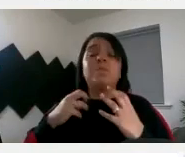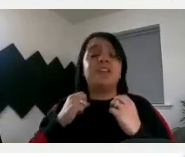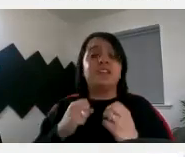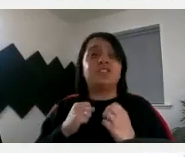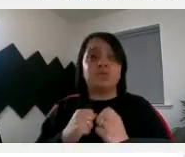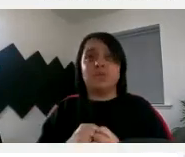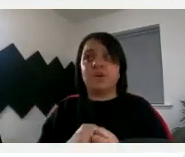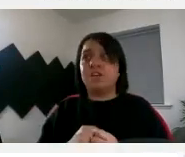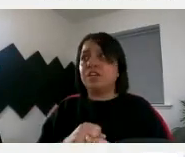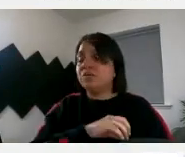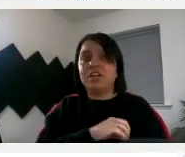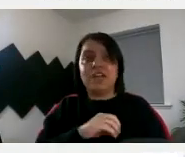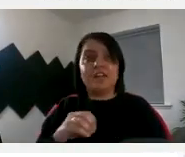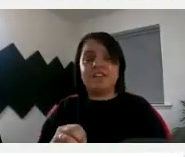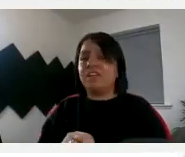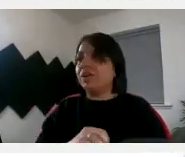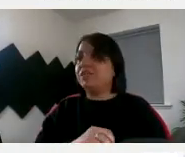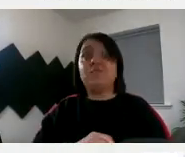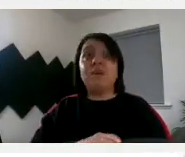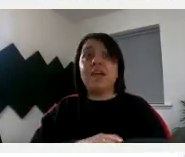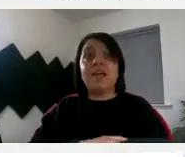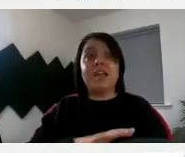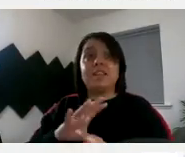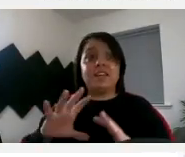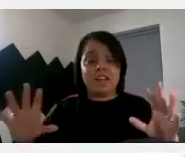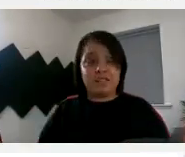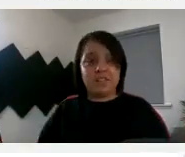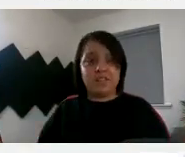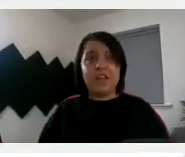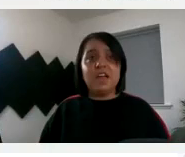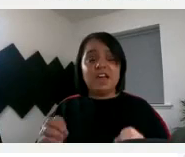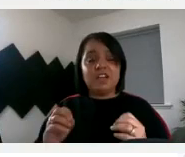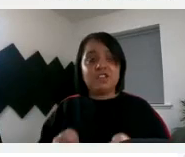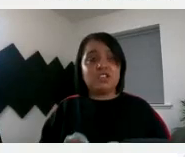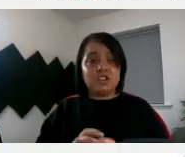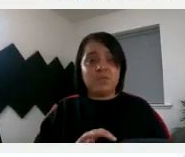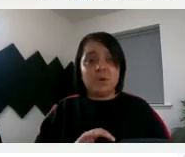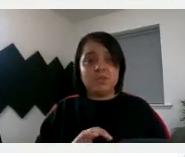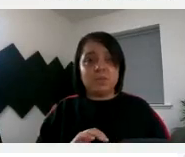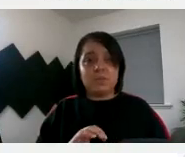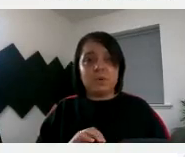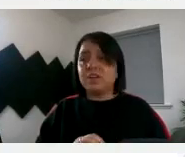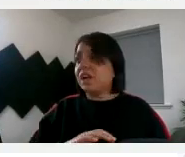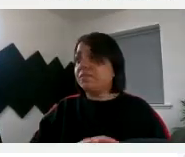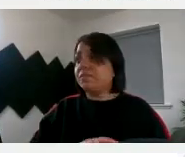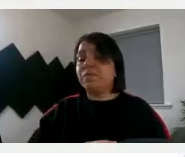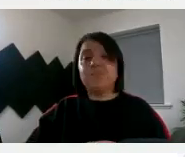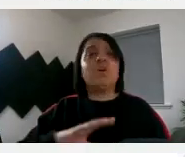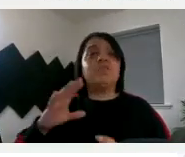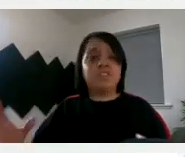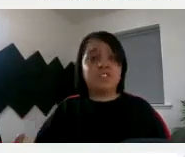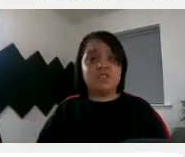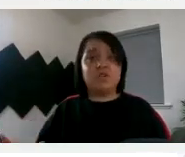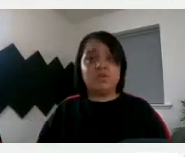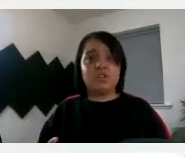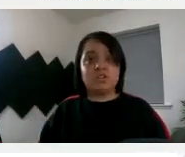common English swear word. You would hear it, everything. You'll hear it for anything and everything. It's such a diverse word, and people from